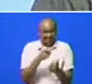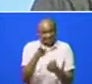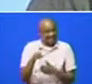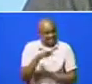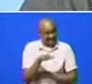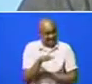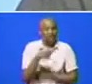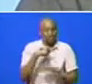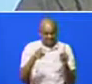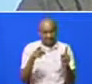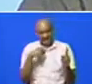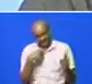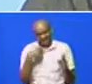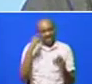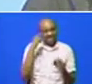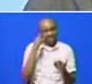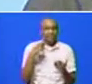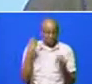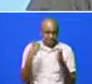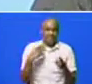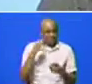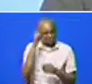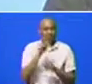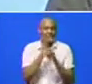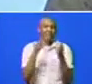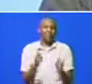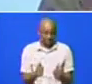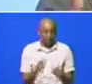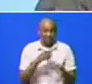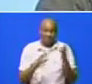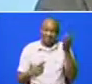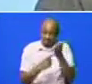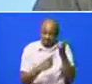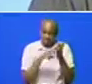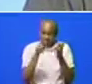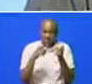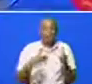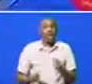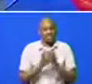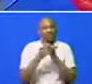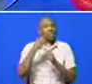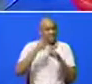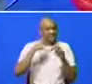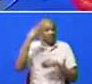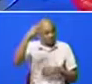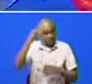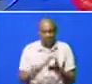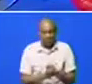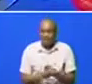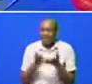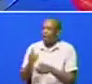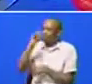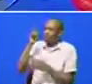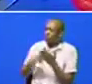and we still haven't quite gotten there, but massive strides are being made, and it's technology that will be with us in the next couple of years. So the question